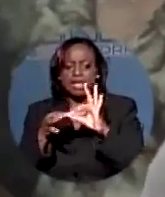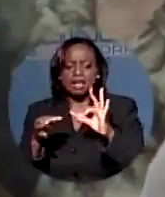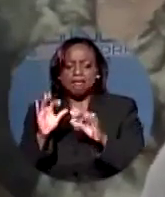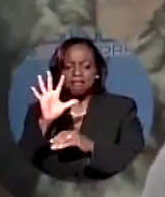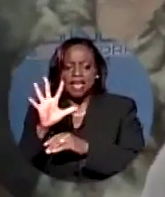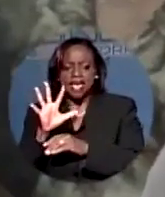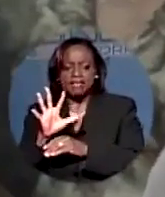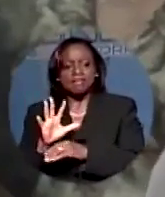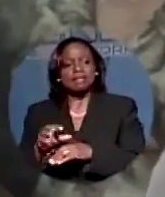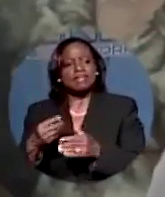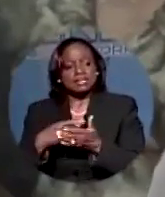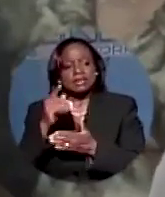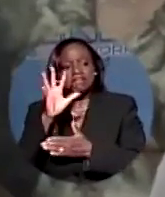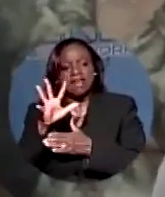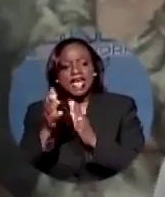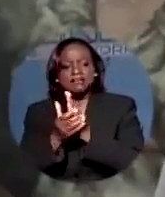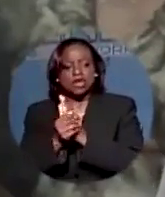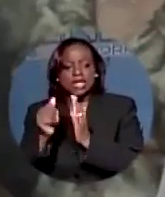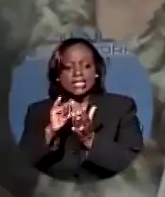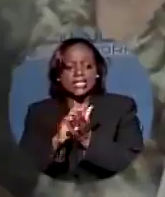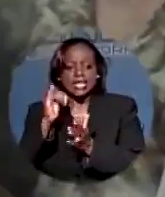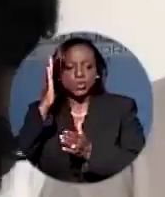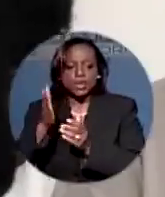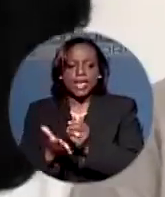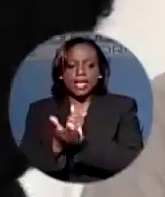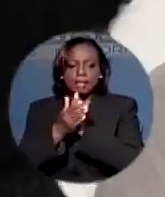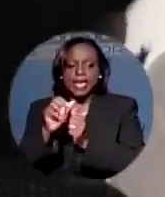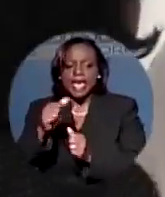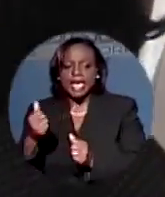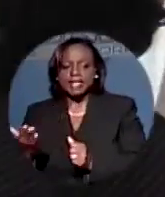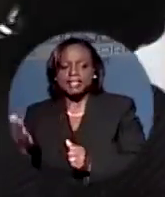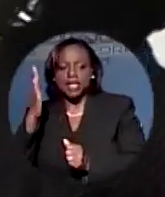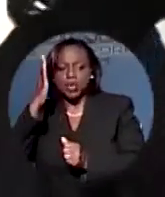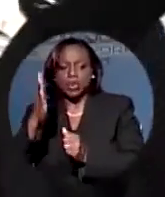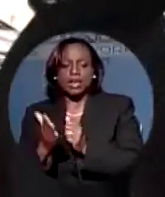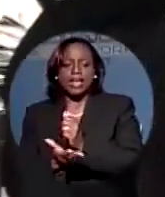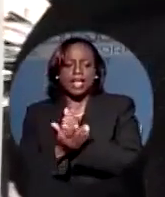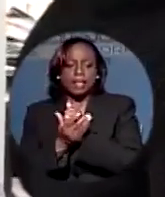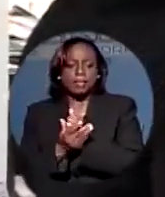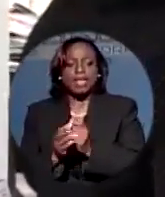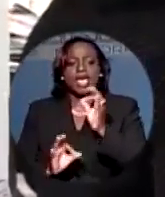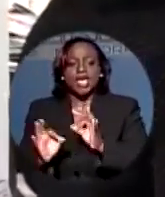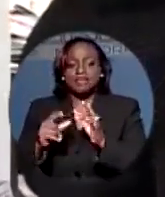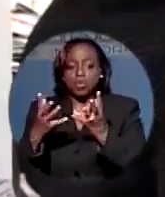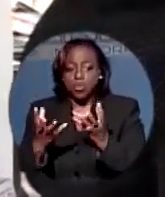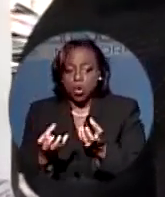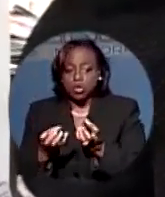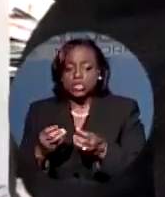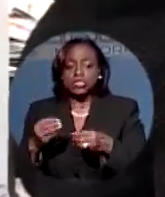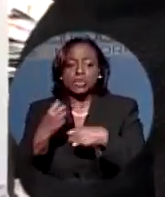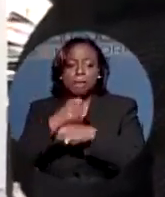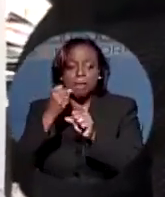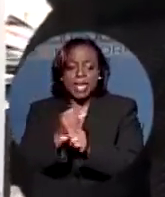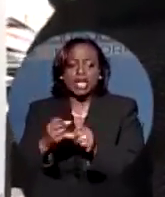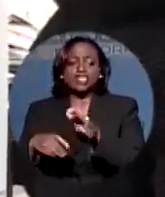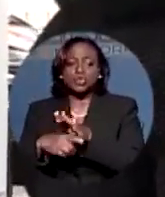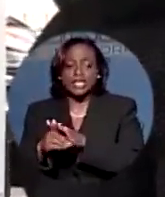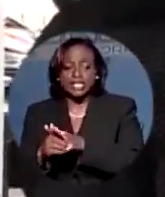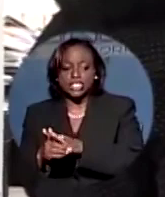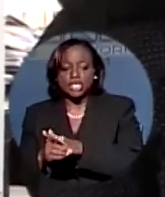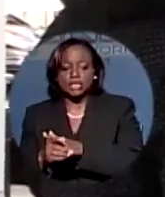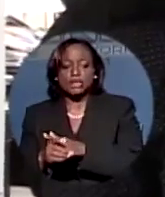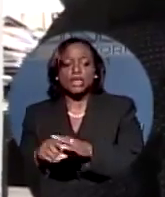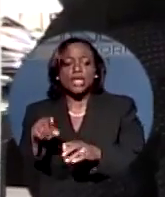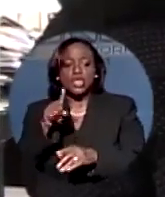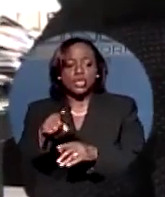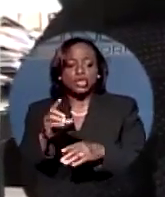$5. That will help. Anything will help. Now, if you wish to make a donation to the Sir Victor Sassoon Heart Foundation, you can call